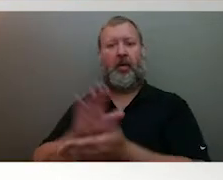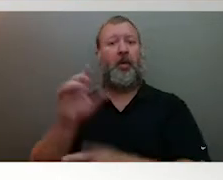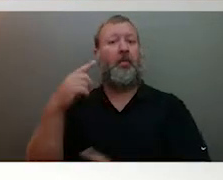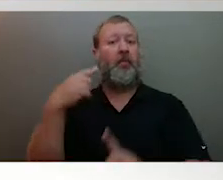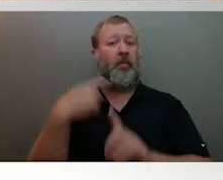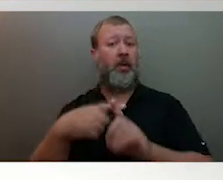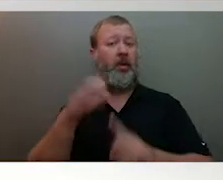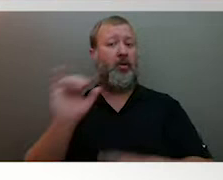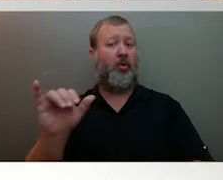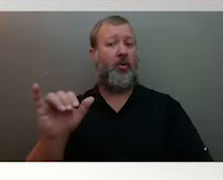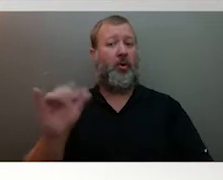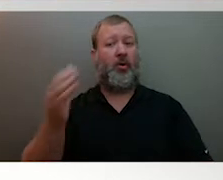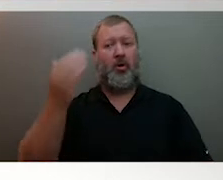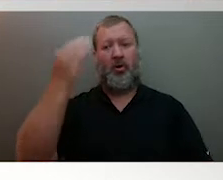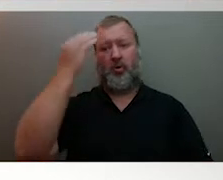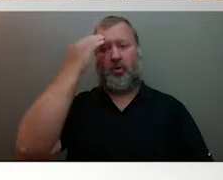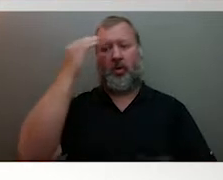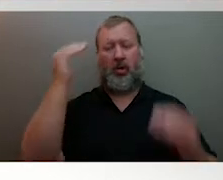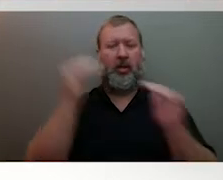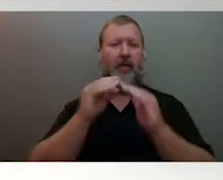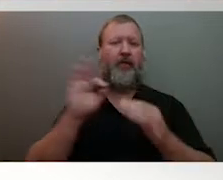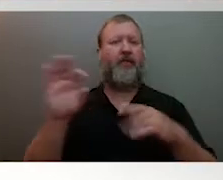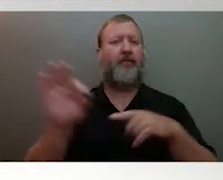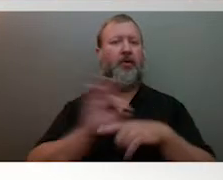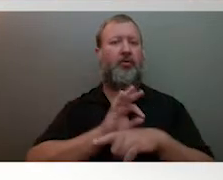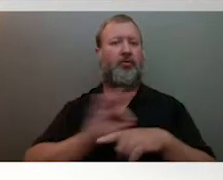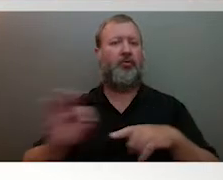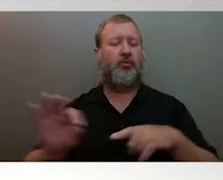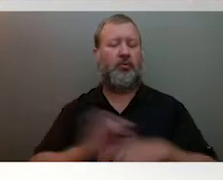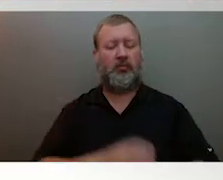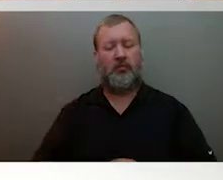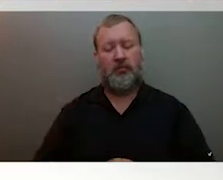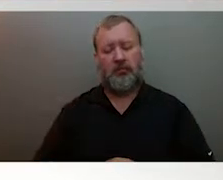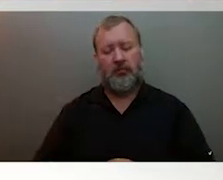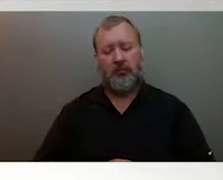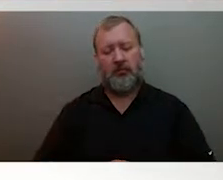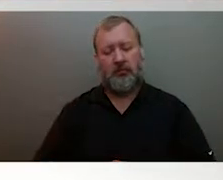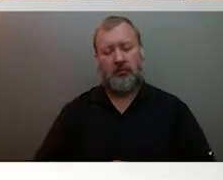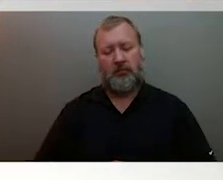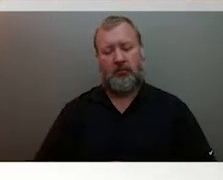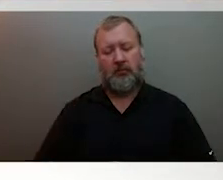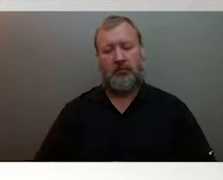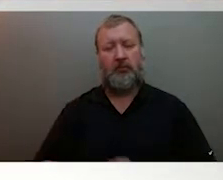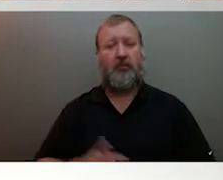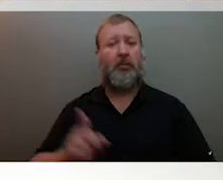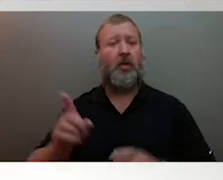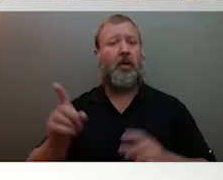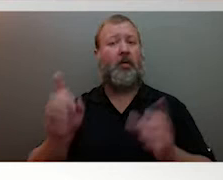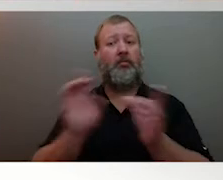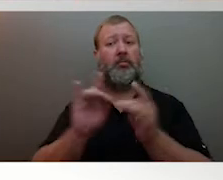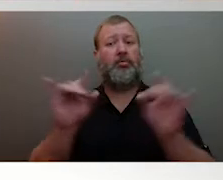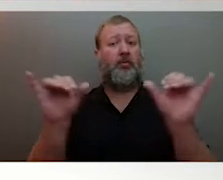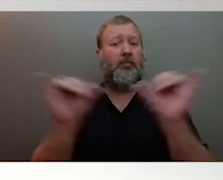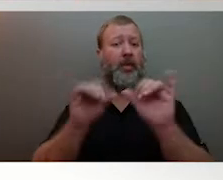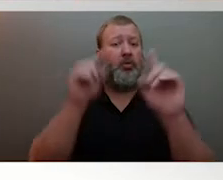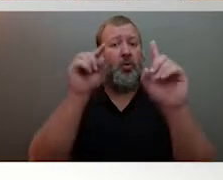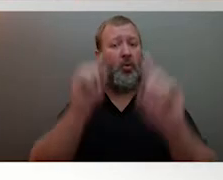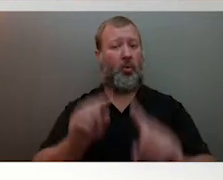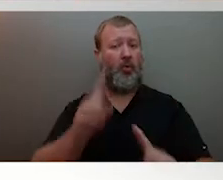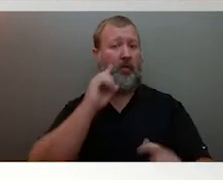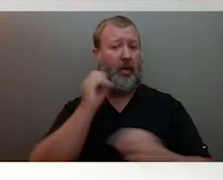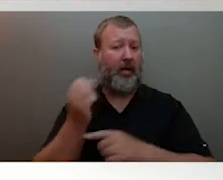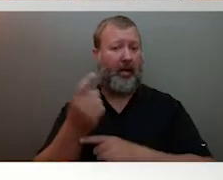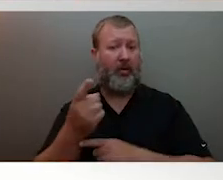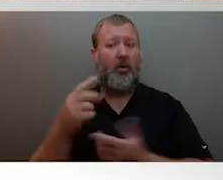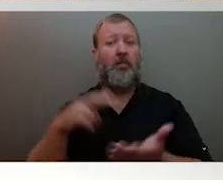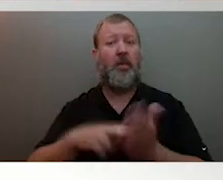as their present level of functioning. A statement of measurable annual goals. These goals are developed to assist